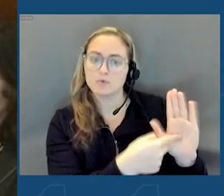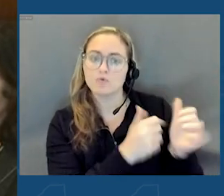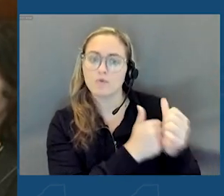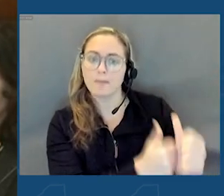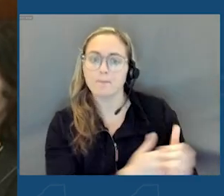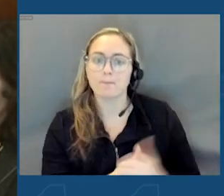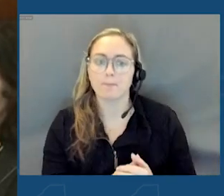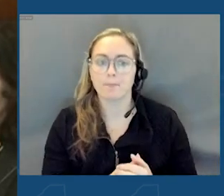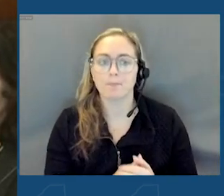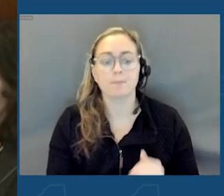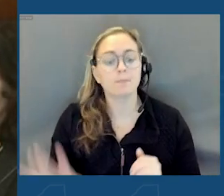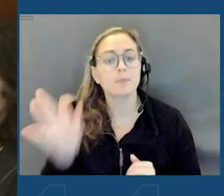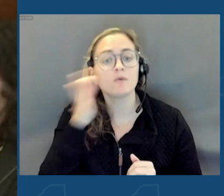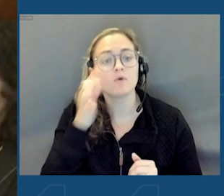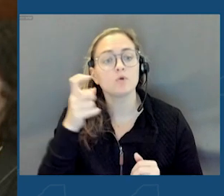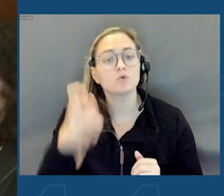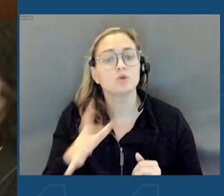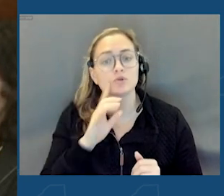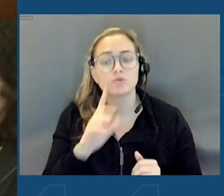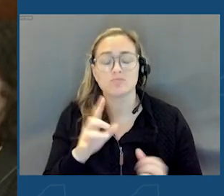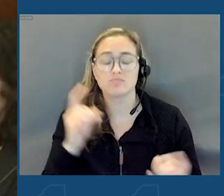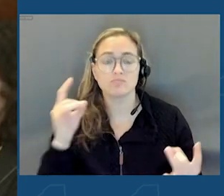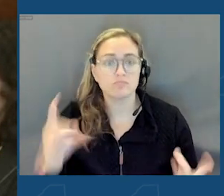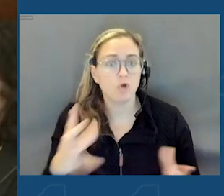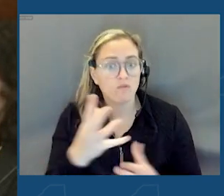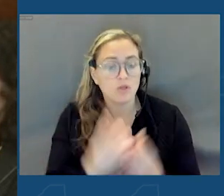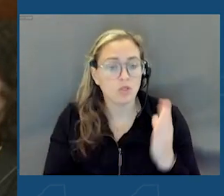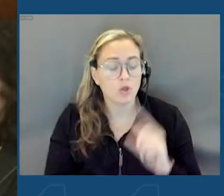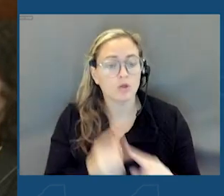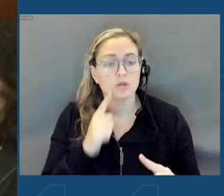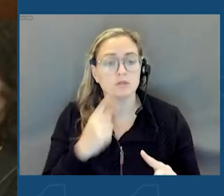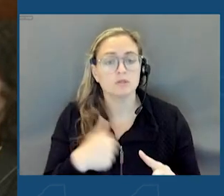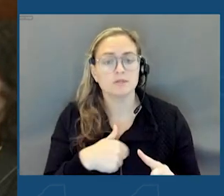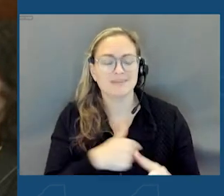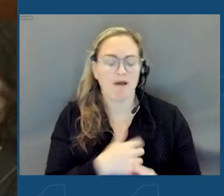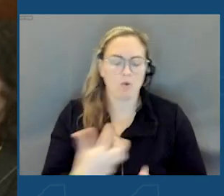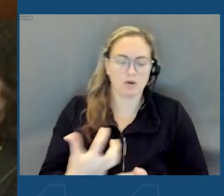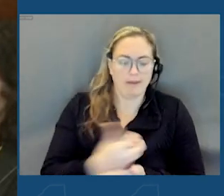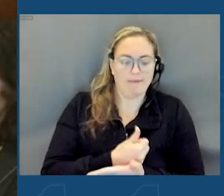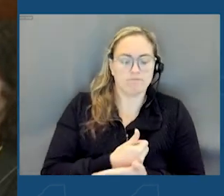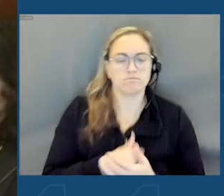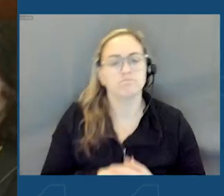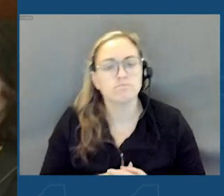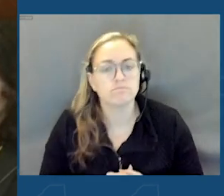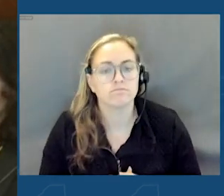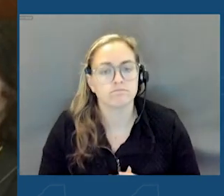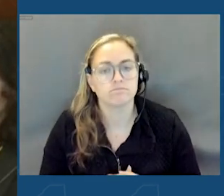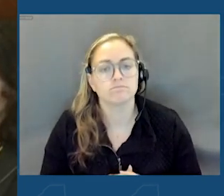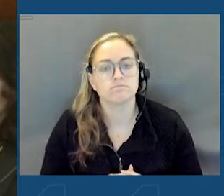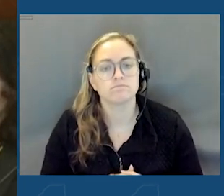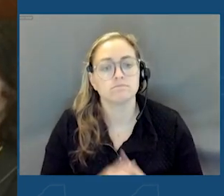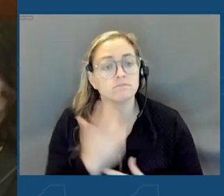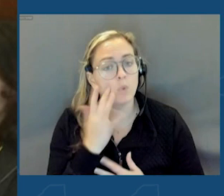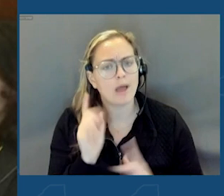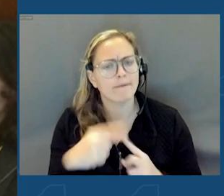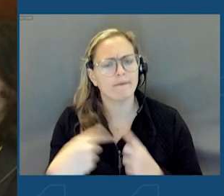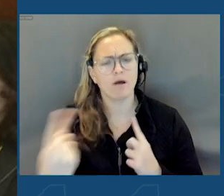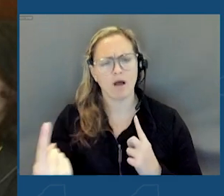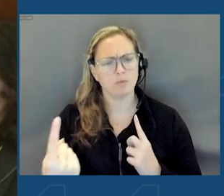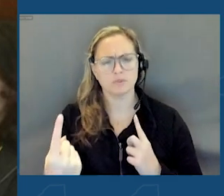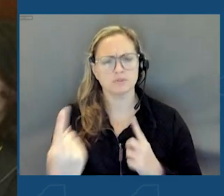federal judiciary's tragic loss is New York's tremendous gain. And it comes because of the opposite of